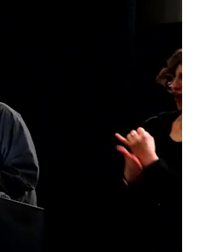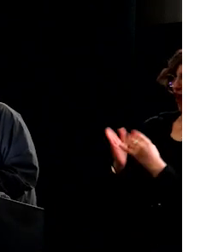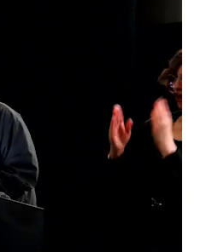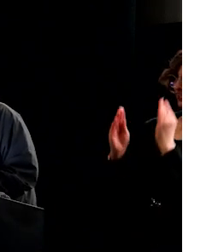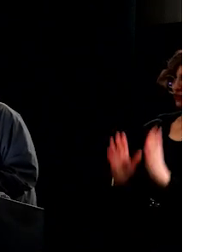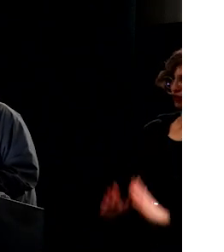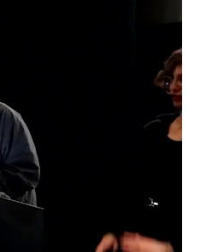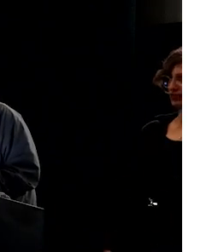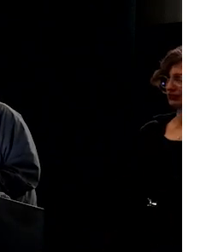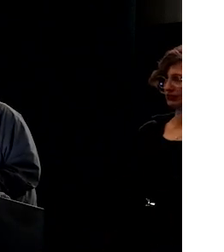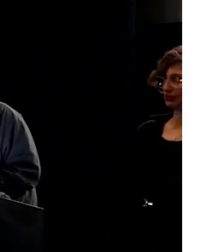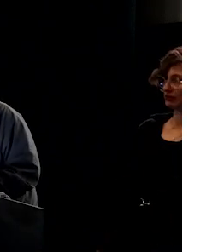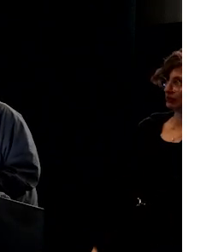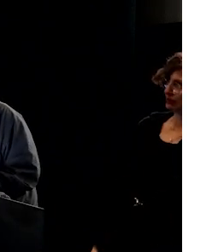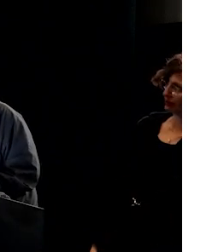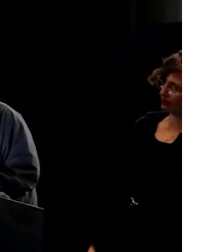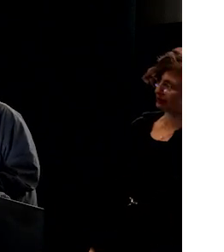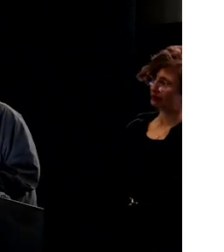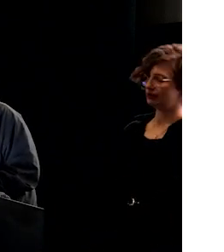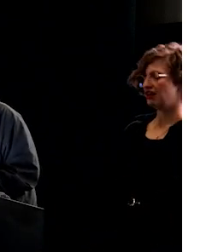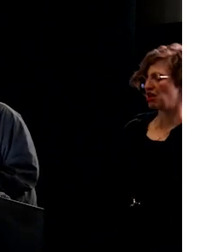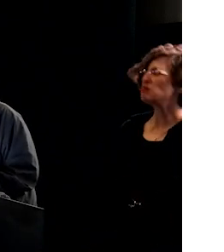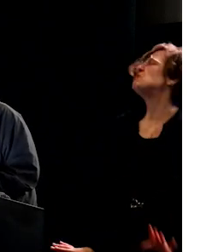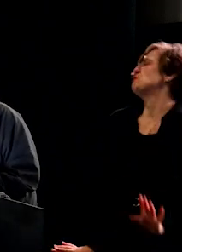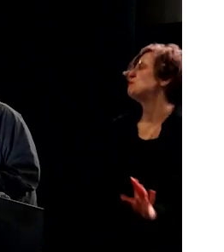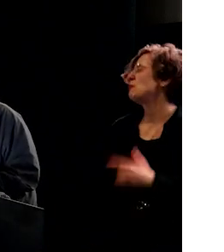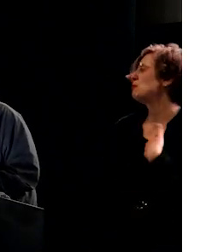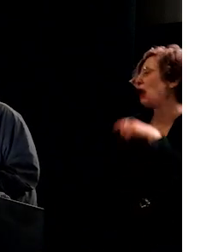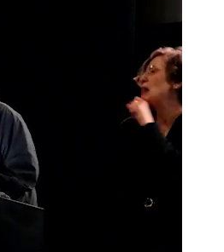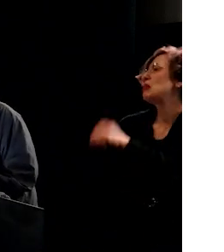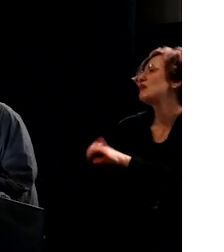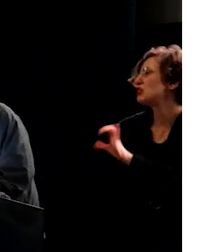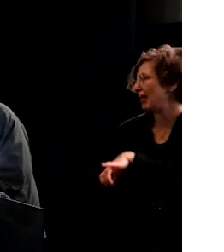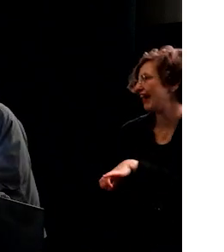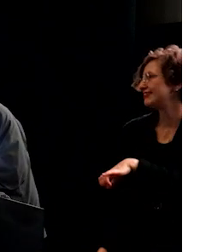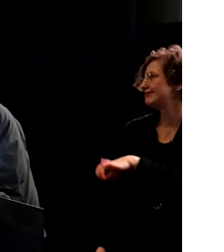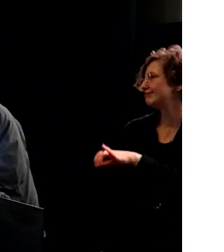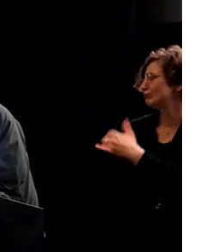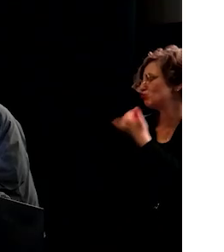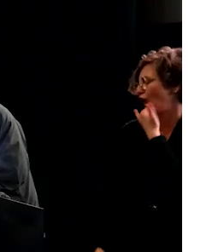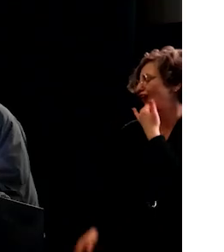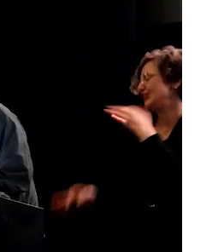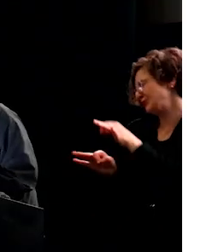I've come to love that answer. I'm like, yeah, okay.